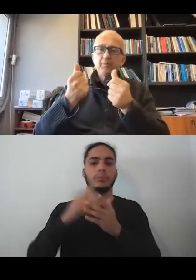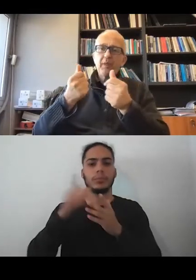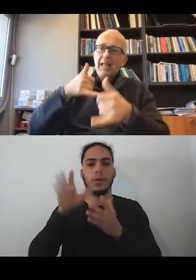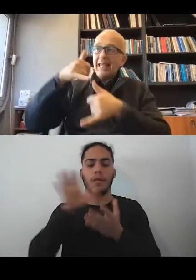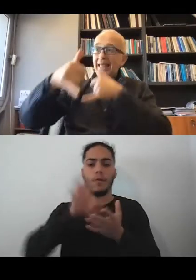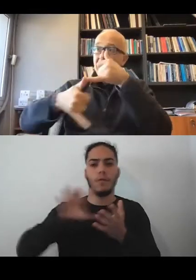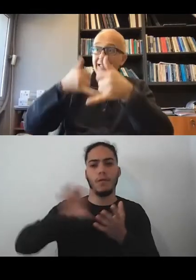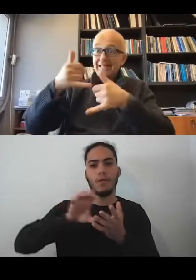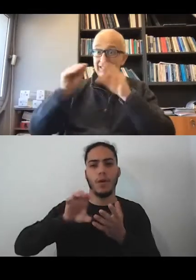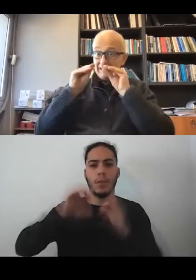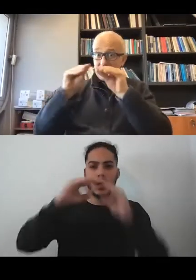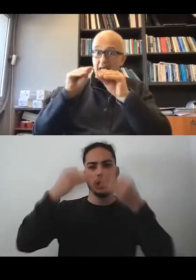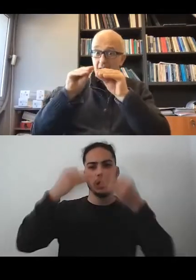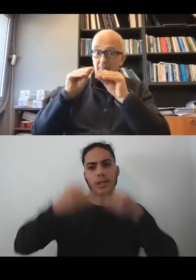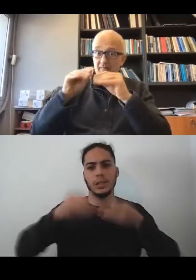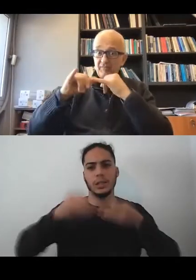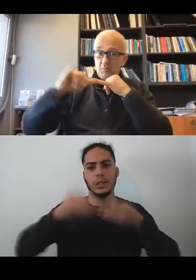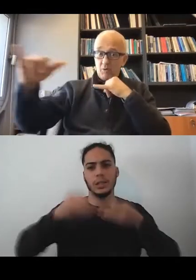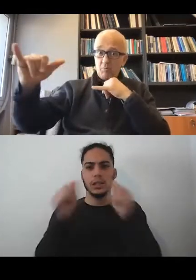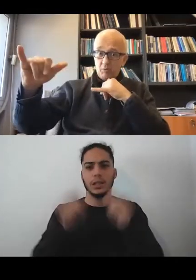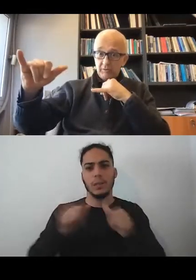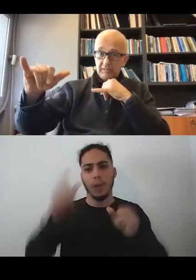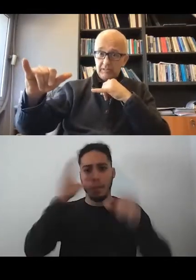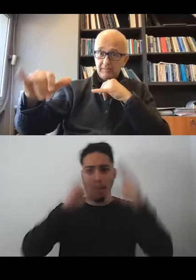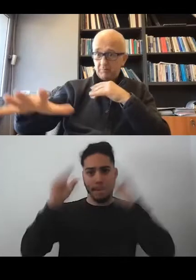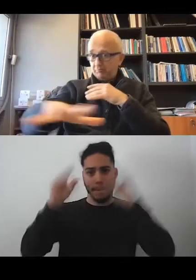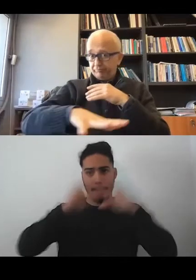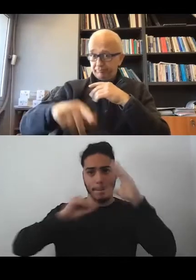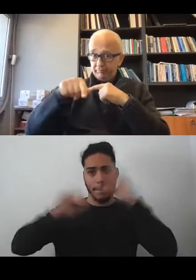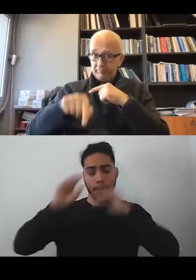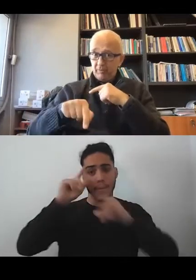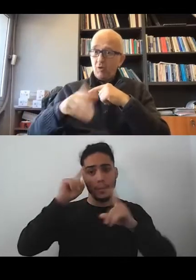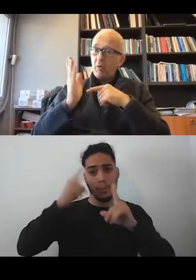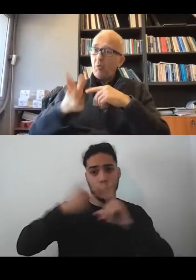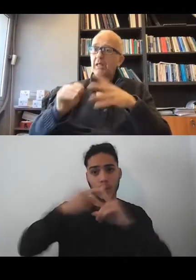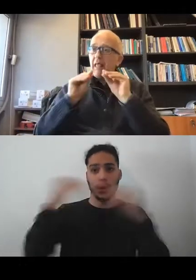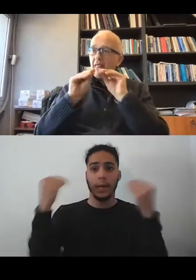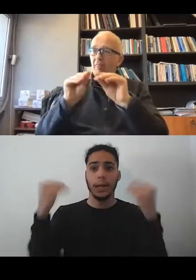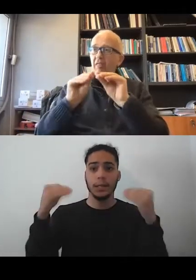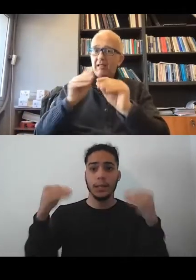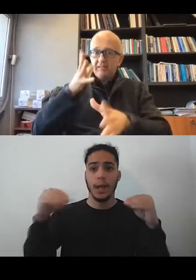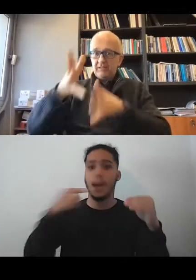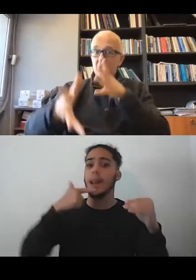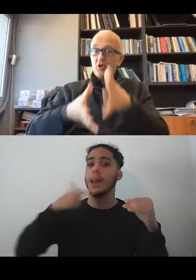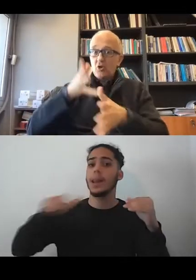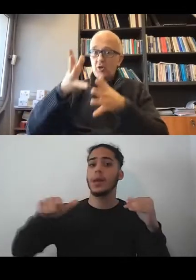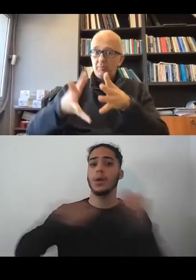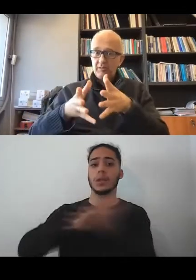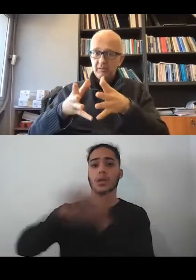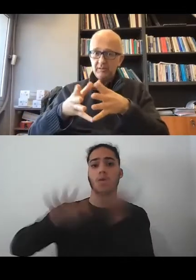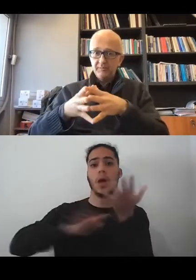and system in order to teach sign languages.